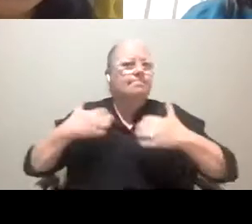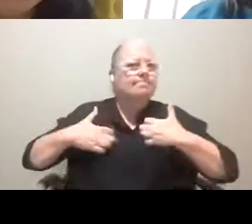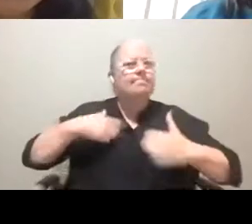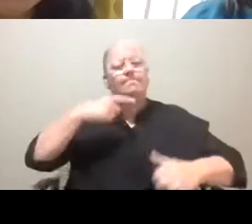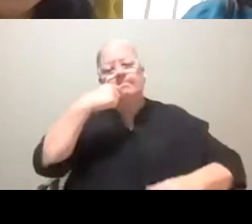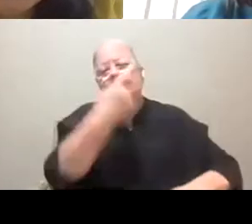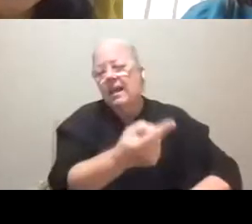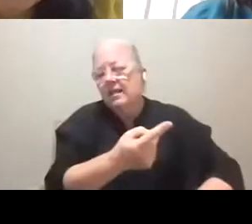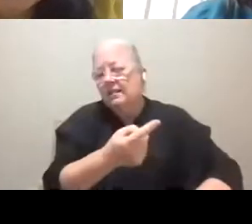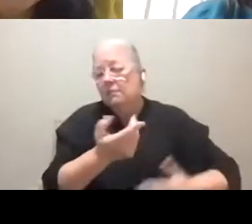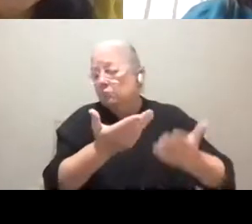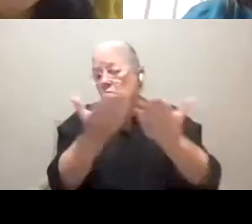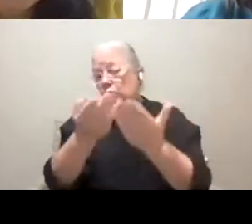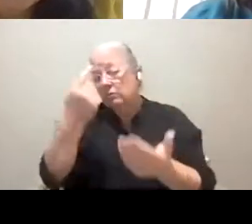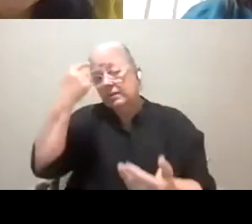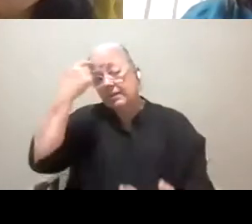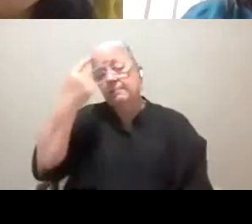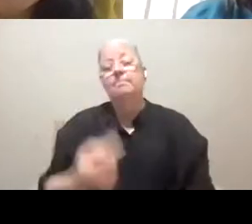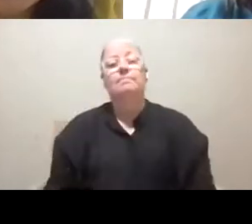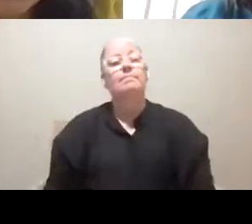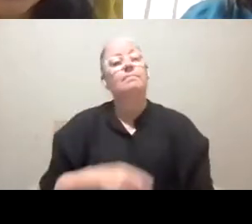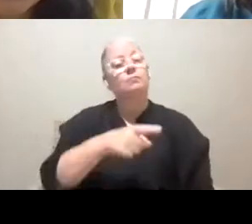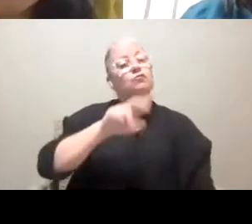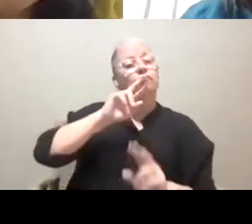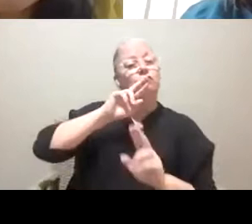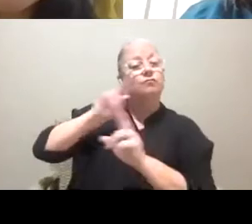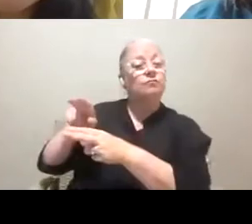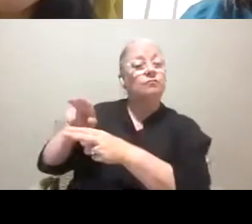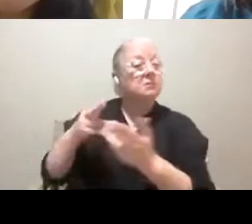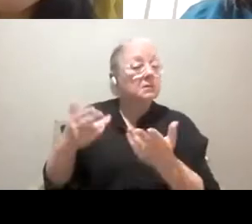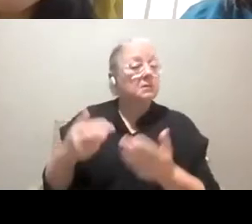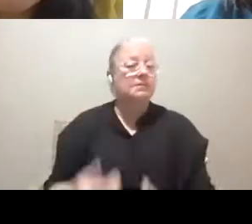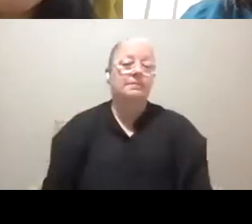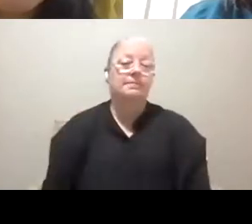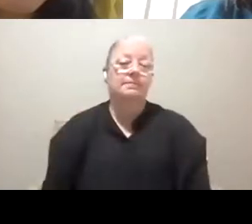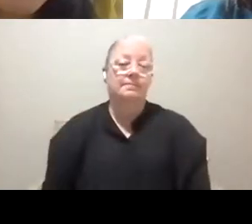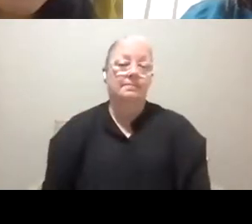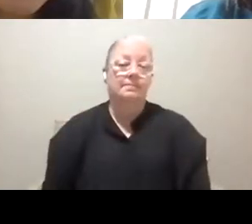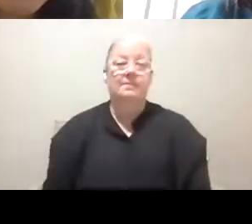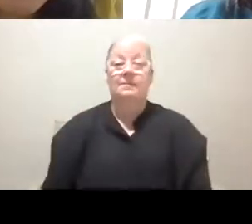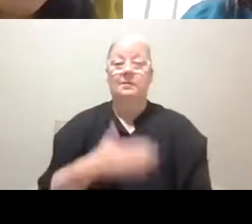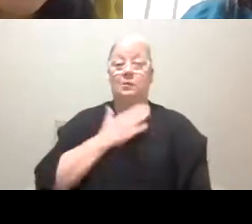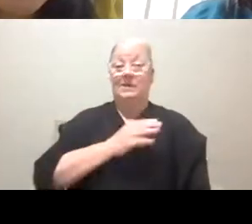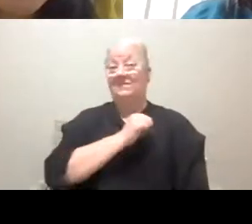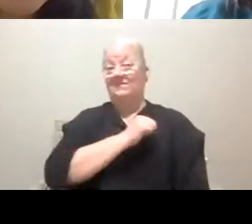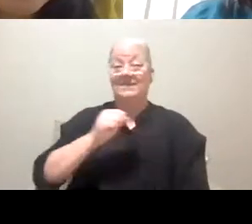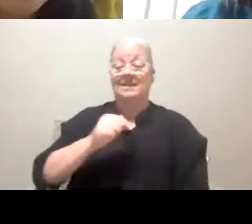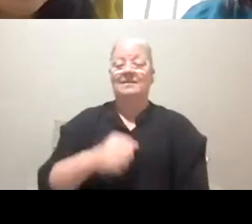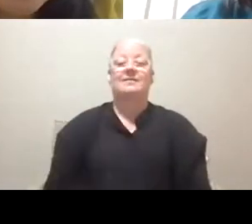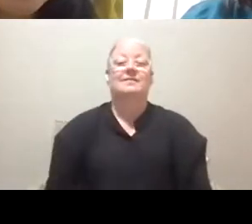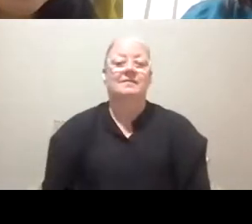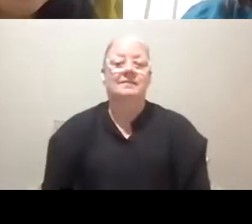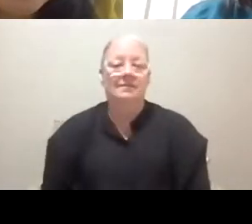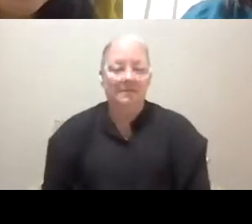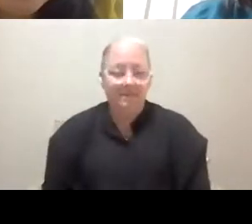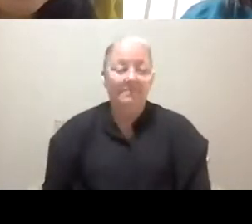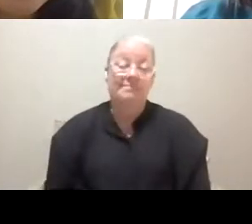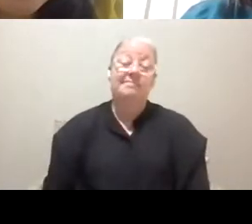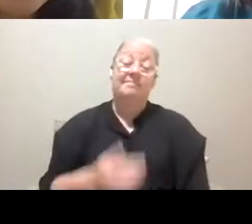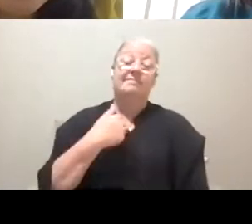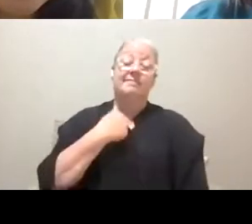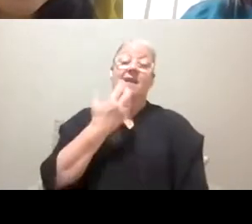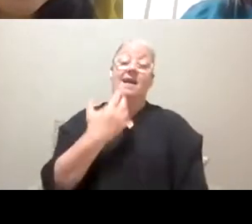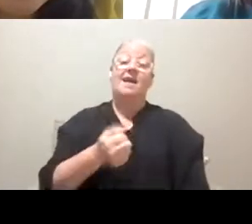Any comments on that from our panelists, please, quickly? Yes, we have data.